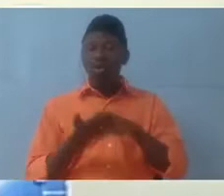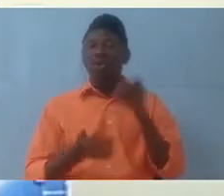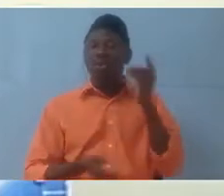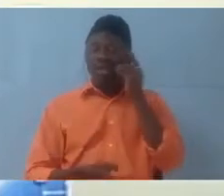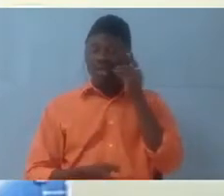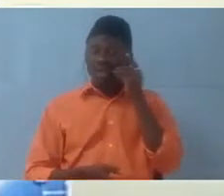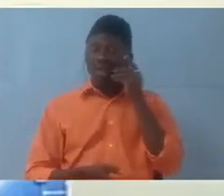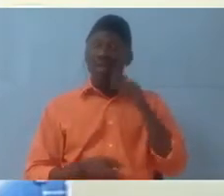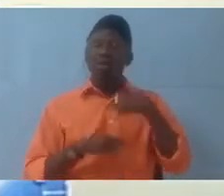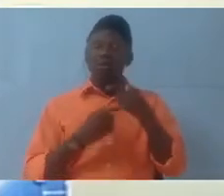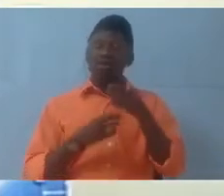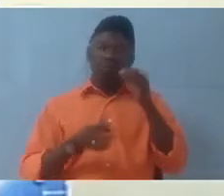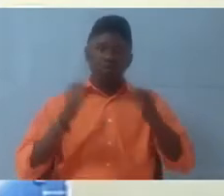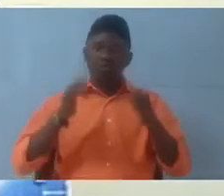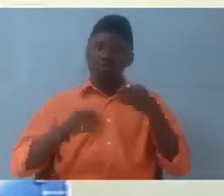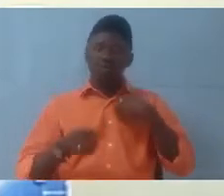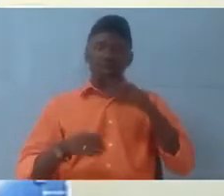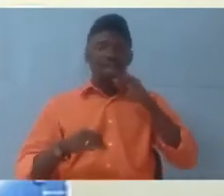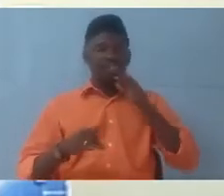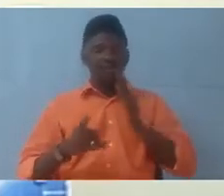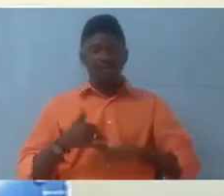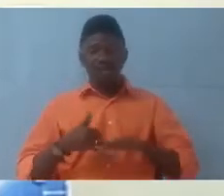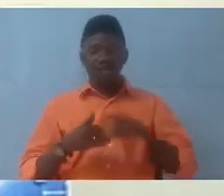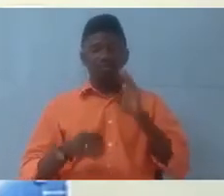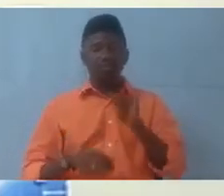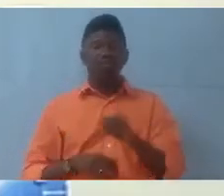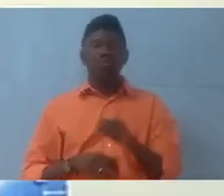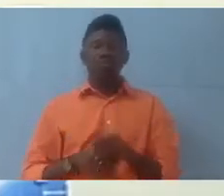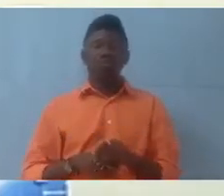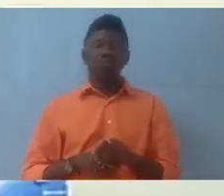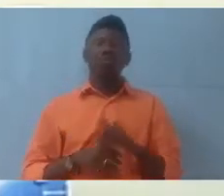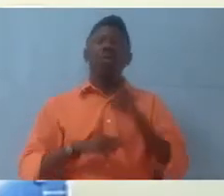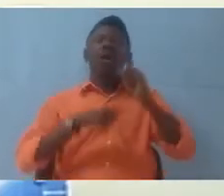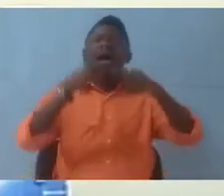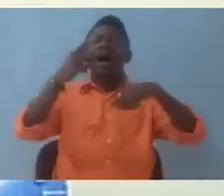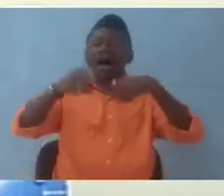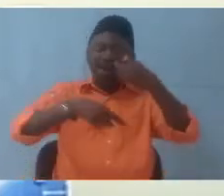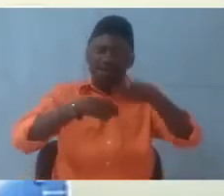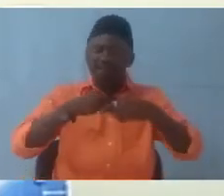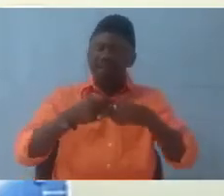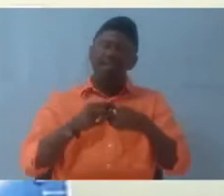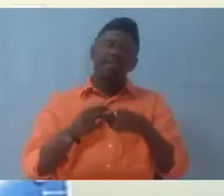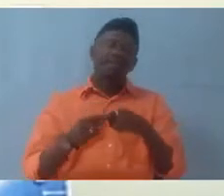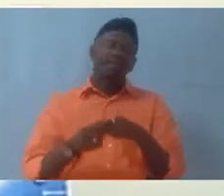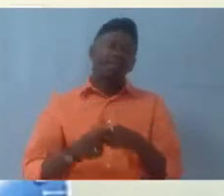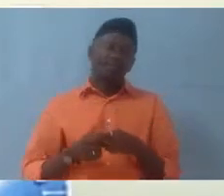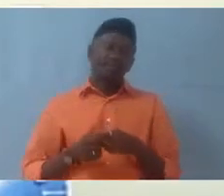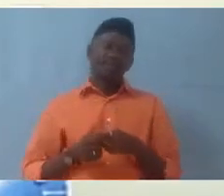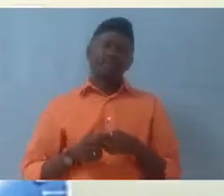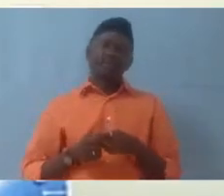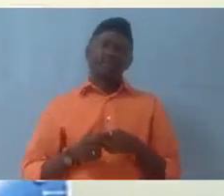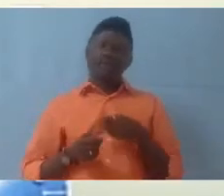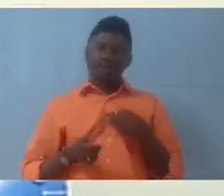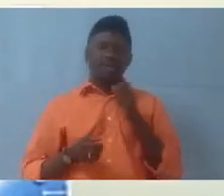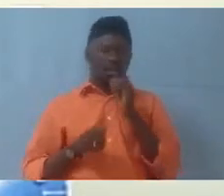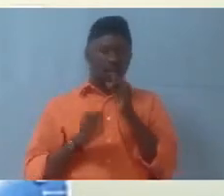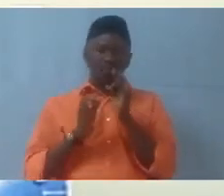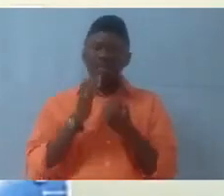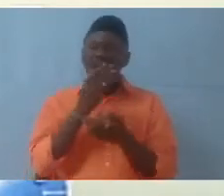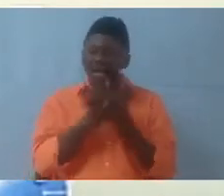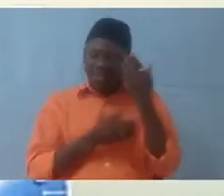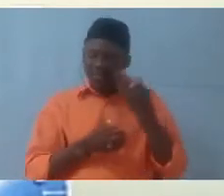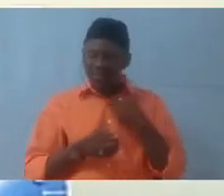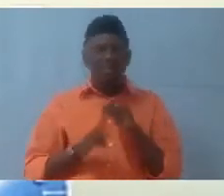ci election bi ma defé dogal bobu. But the subsequent times waye nak ci li nga xamne ni moy li ci togu. As I stated earlier, I would be